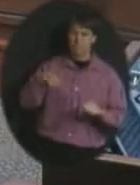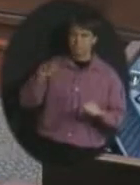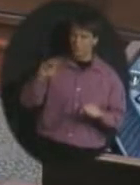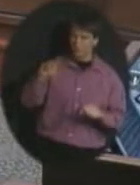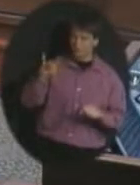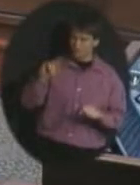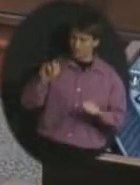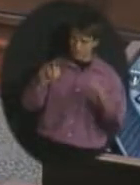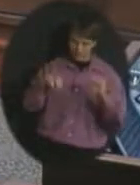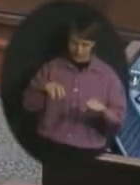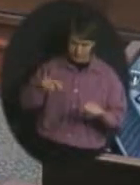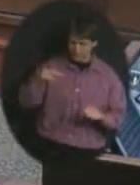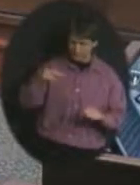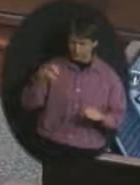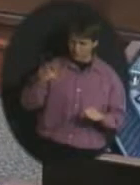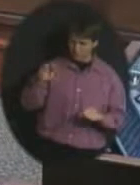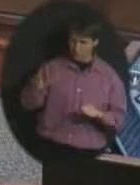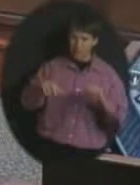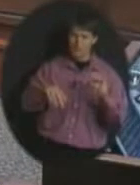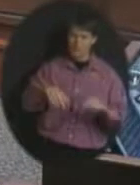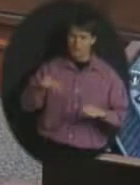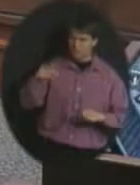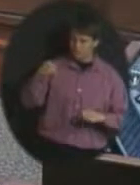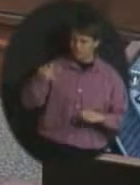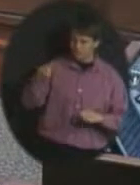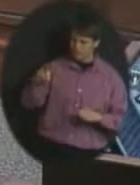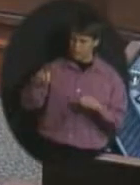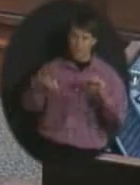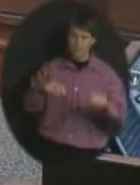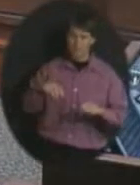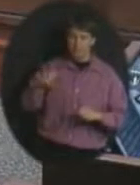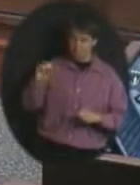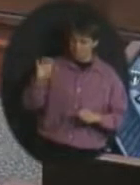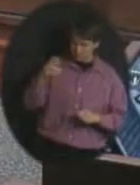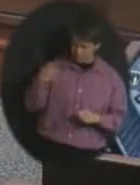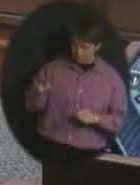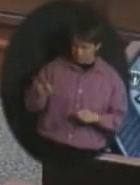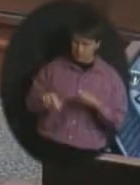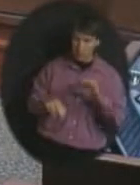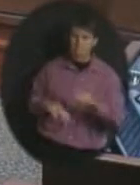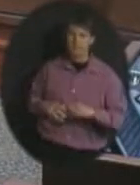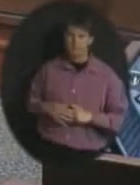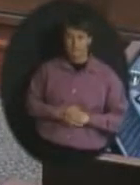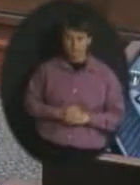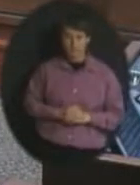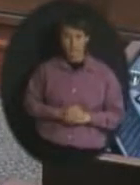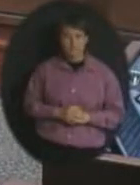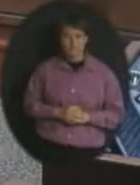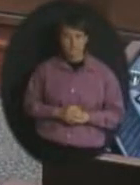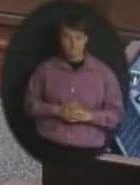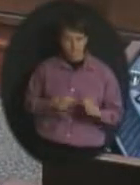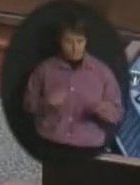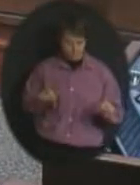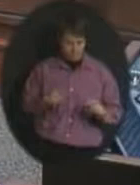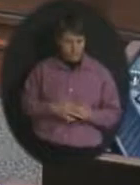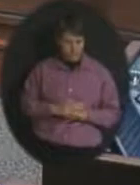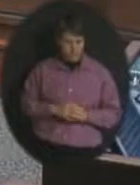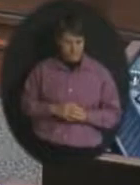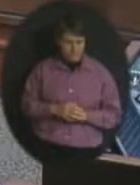Yes. Mr. Parker? Yes. Mr. Poland? Yes. Mr. Shearer? Yes. The motion carries.